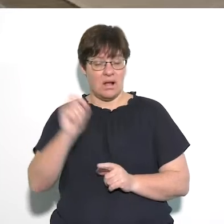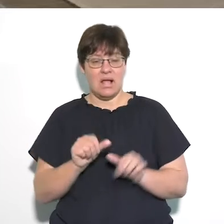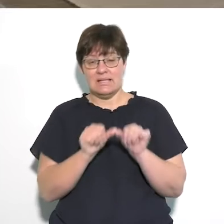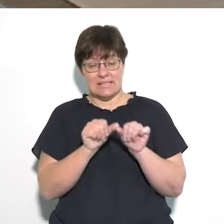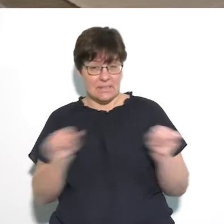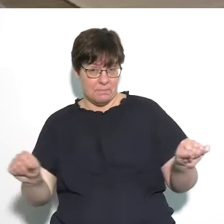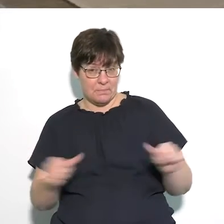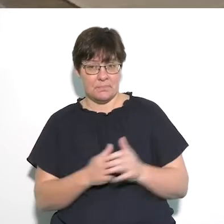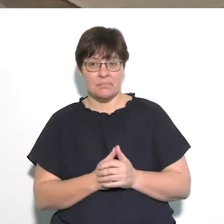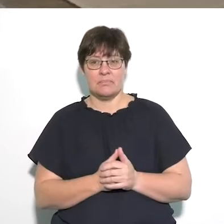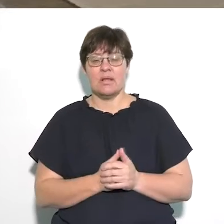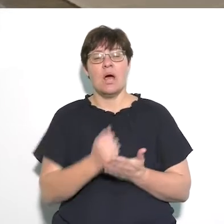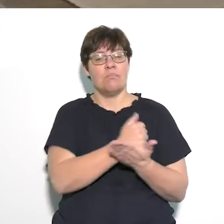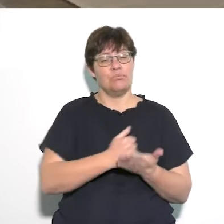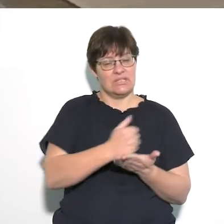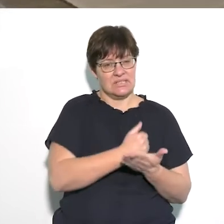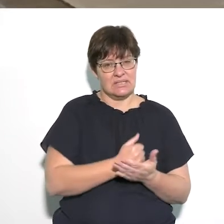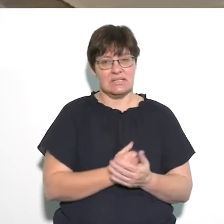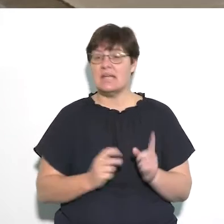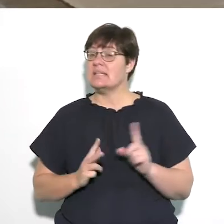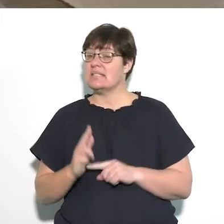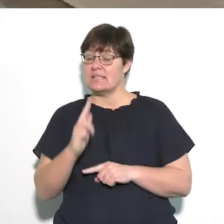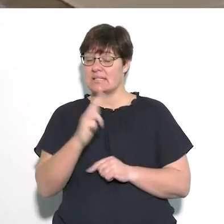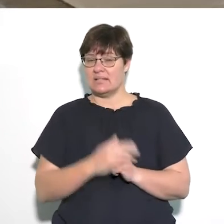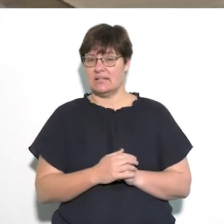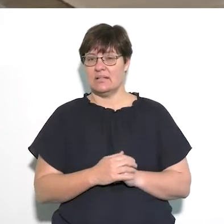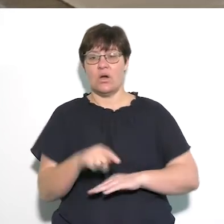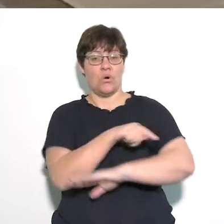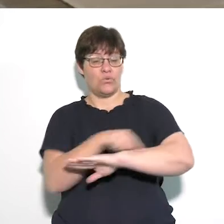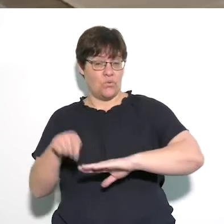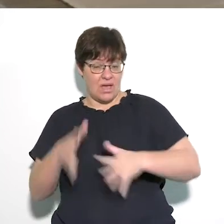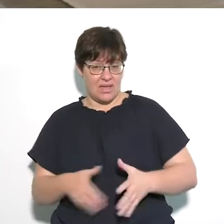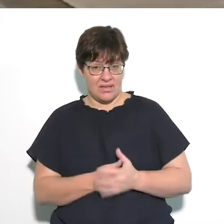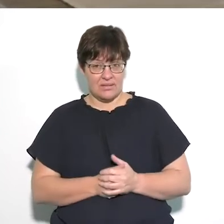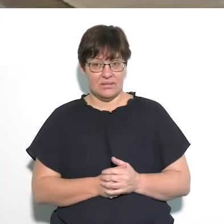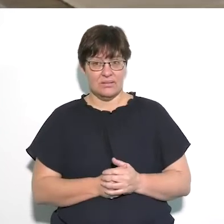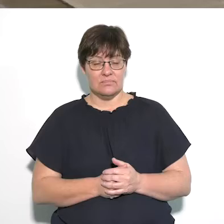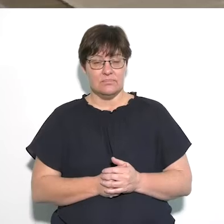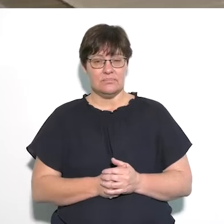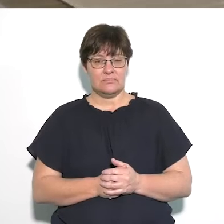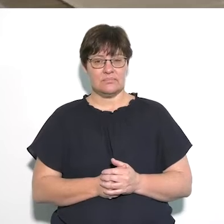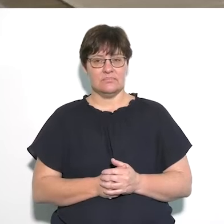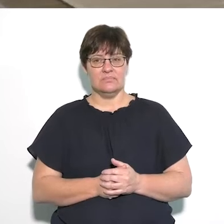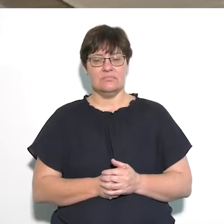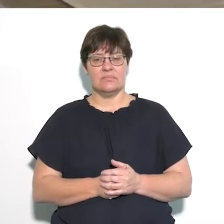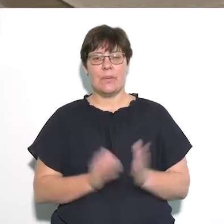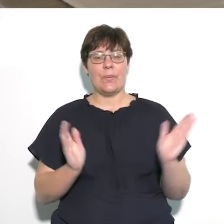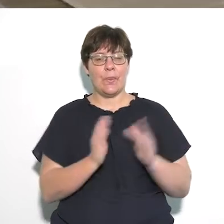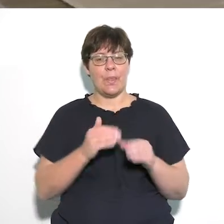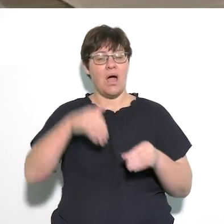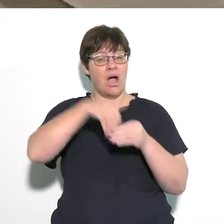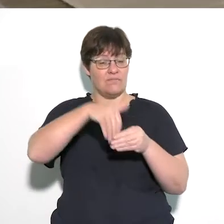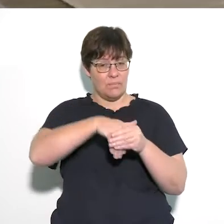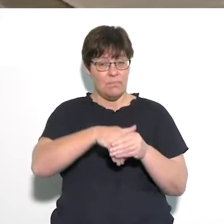some masking tape, some Prit, a pair of scissors, a ruler. You're going to need some